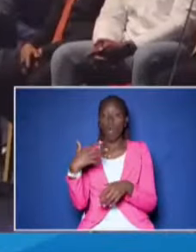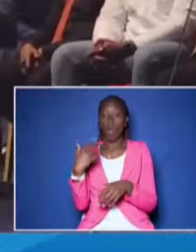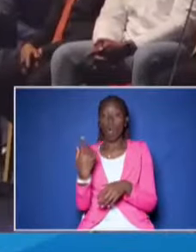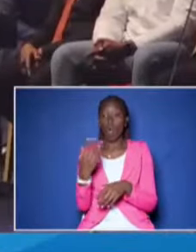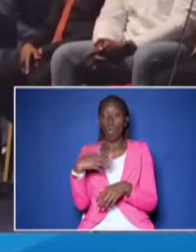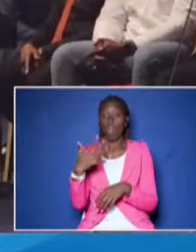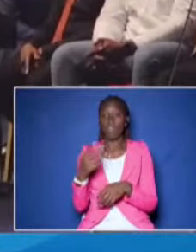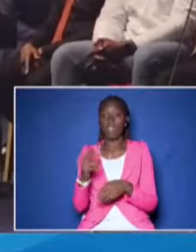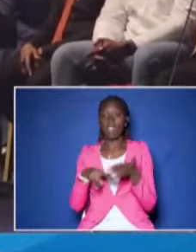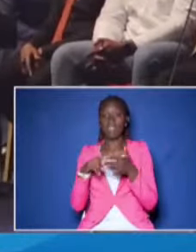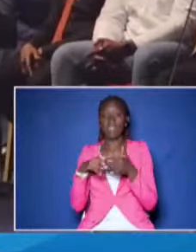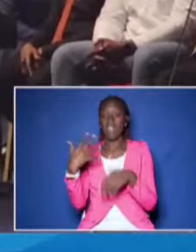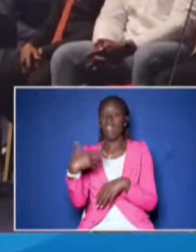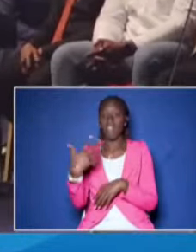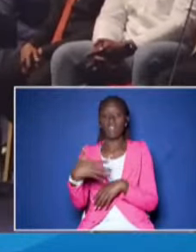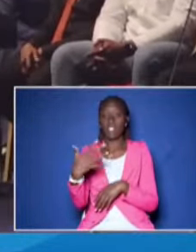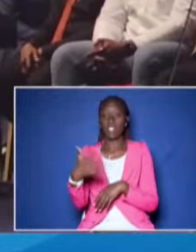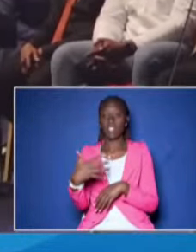day